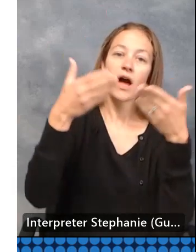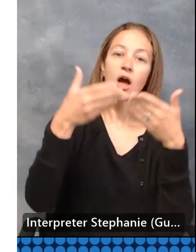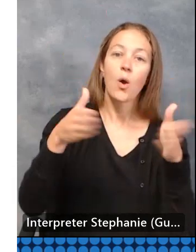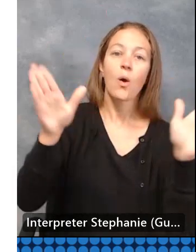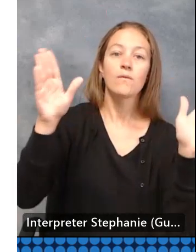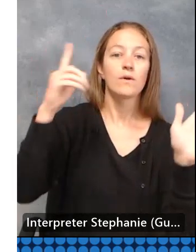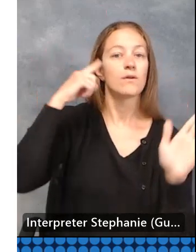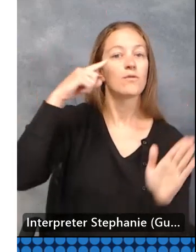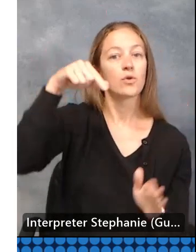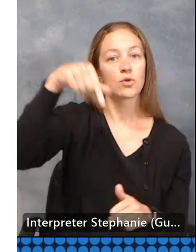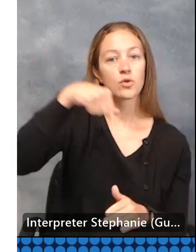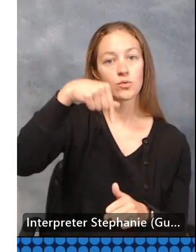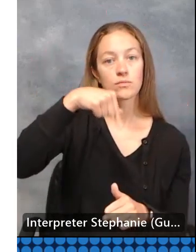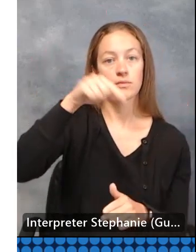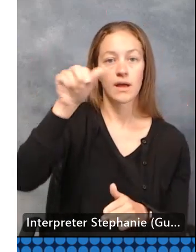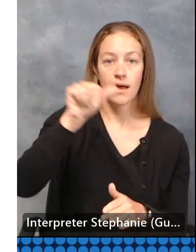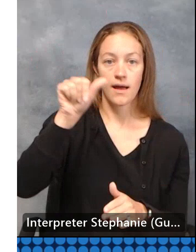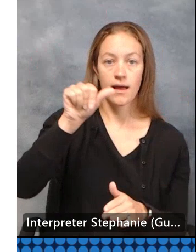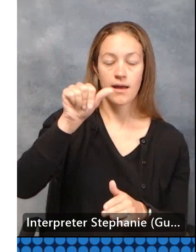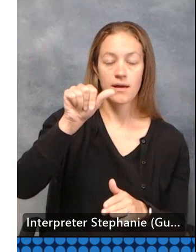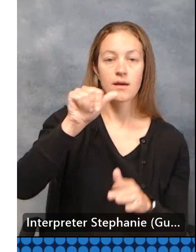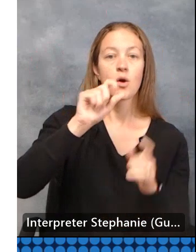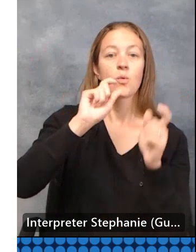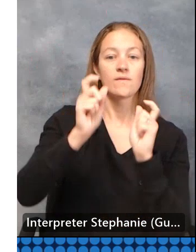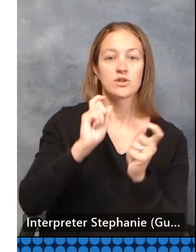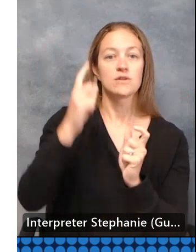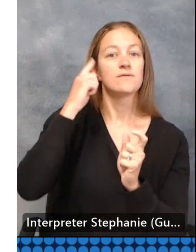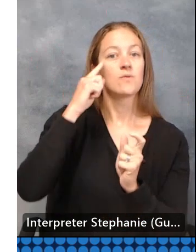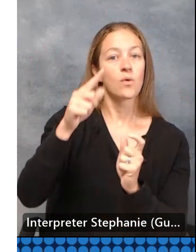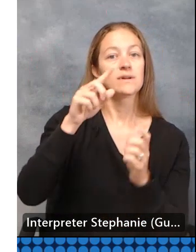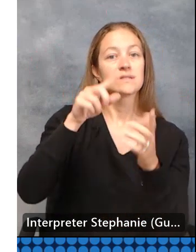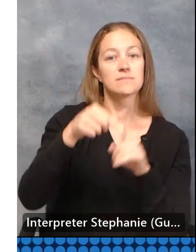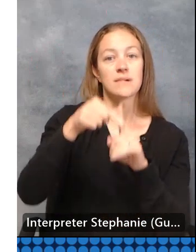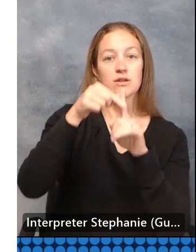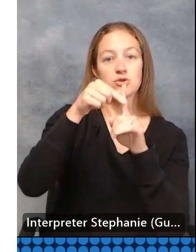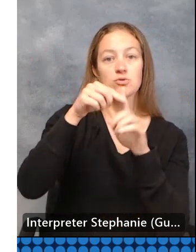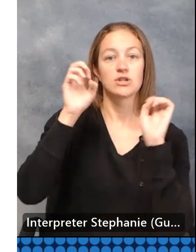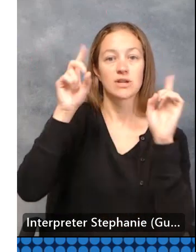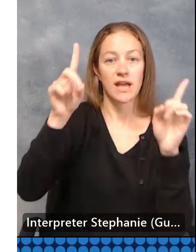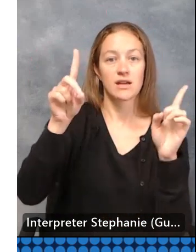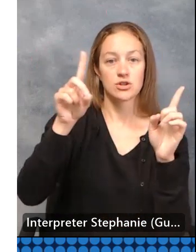and answers related to revisions to special education definitions document.